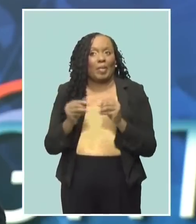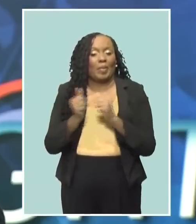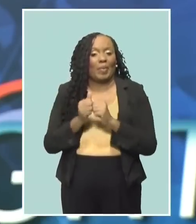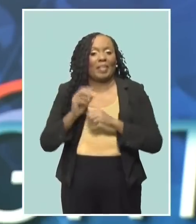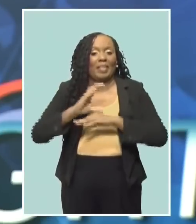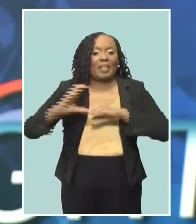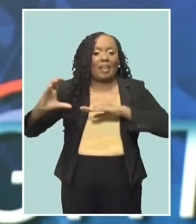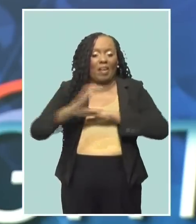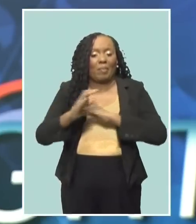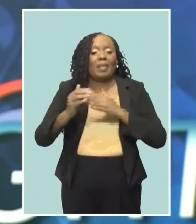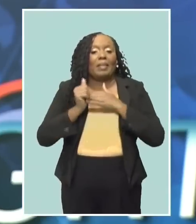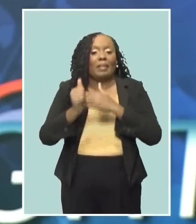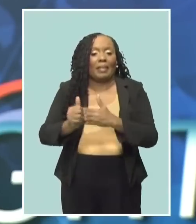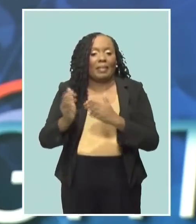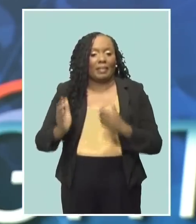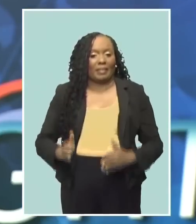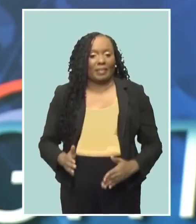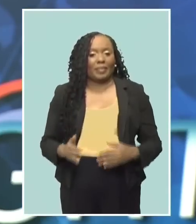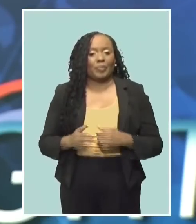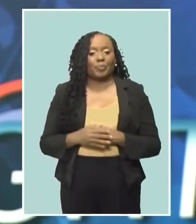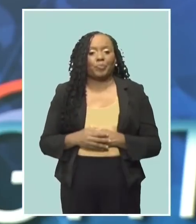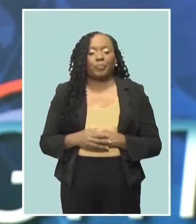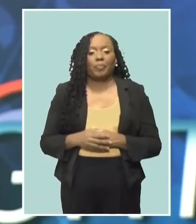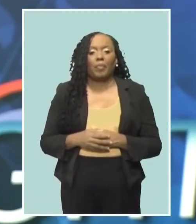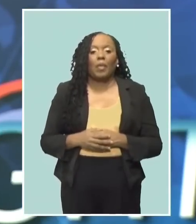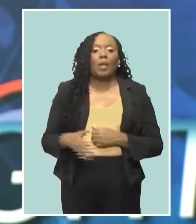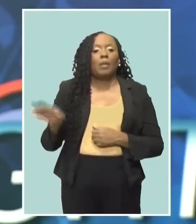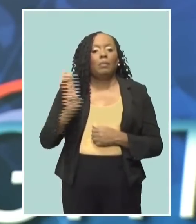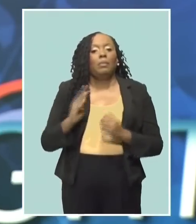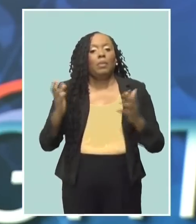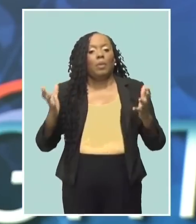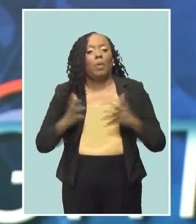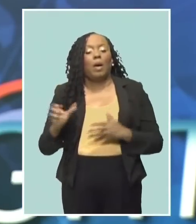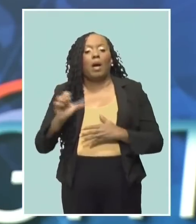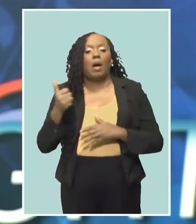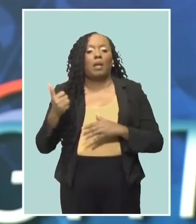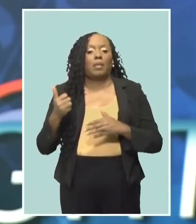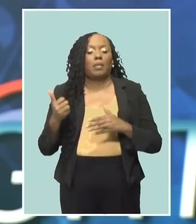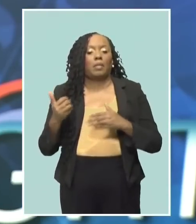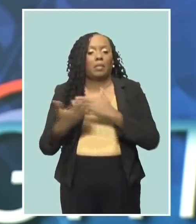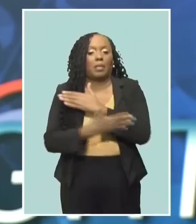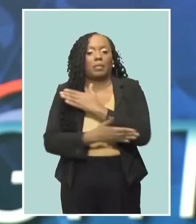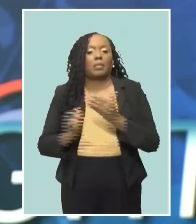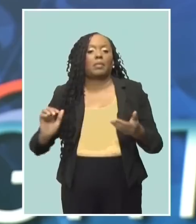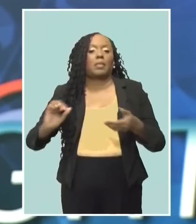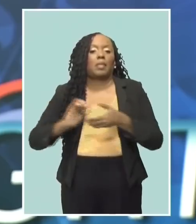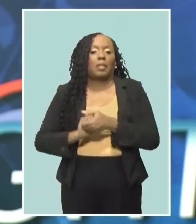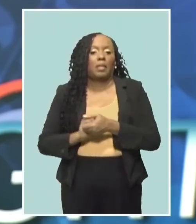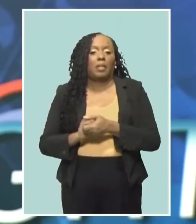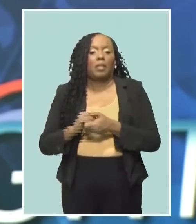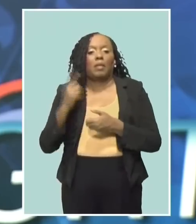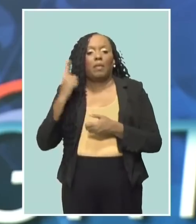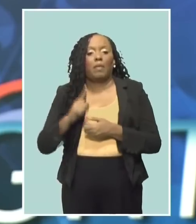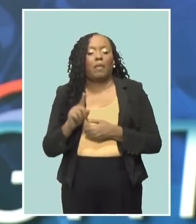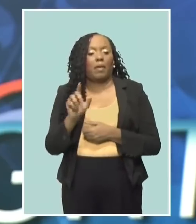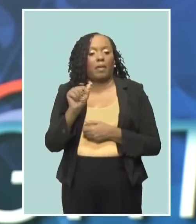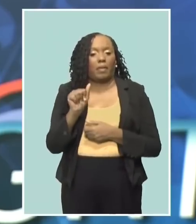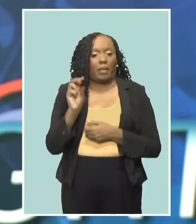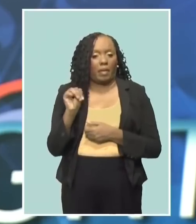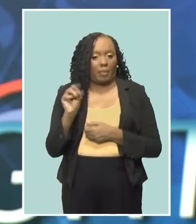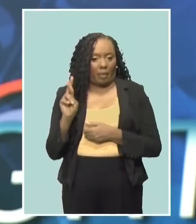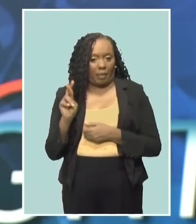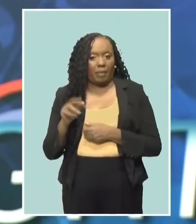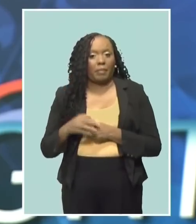Barbados wants countries to work together to help reduce deaths attributed to antimicrobial resistance. The call was made by Prime Minister of